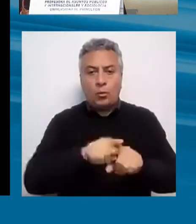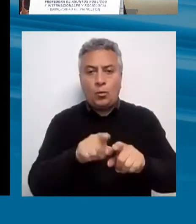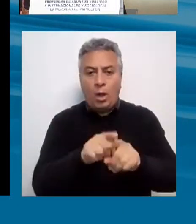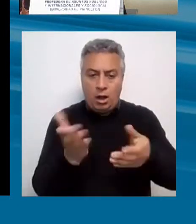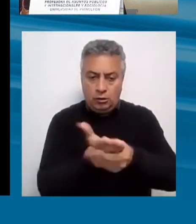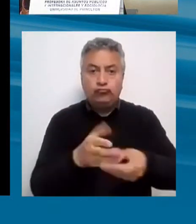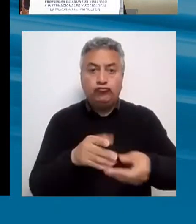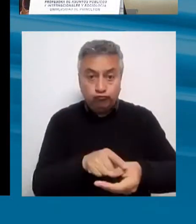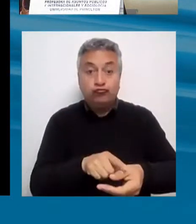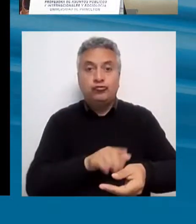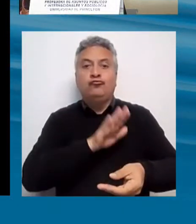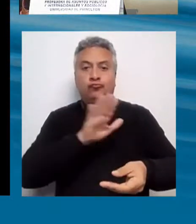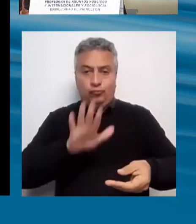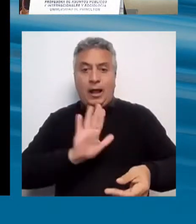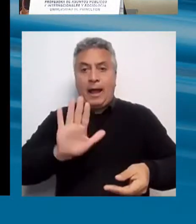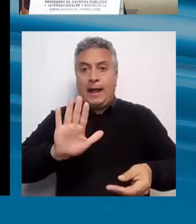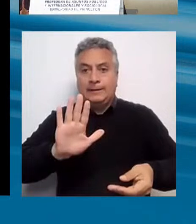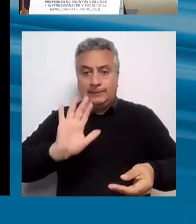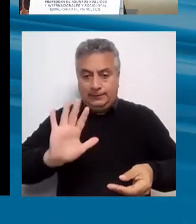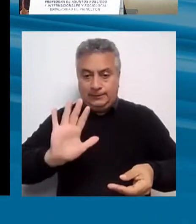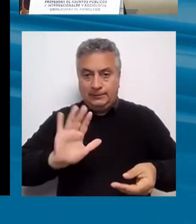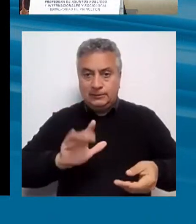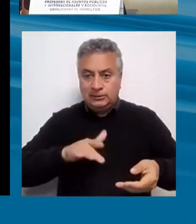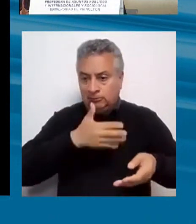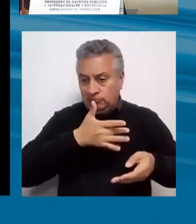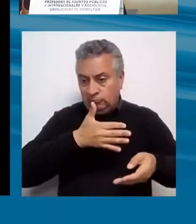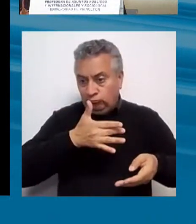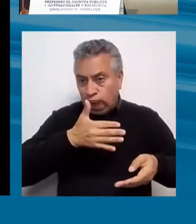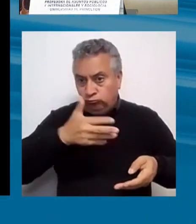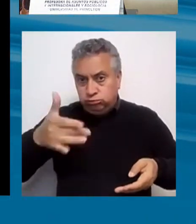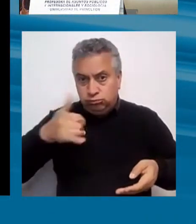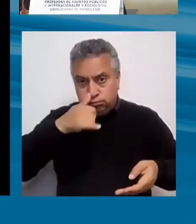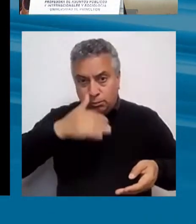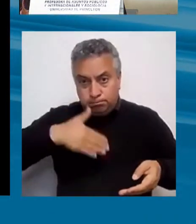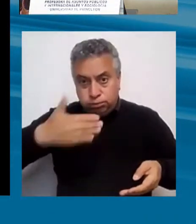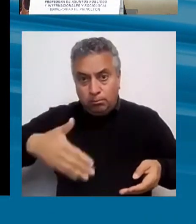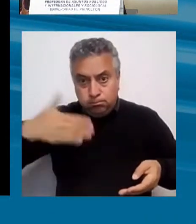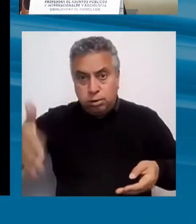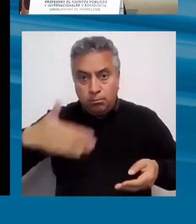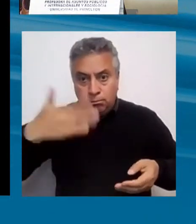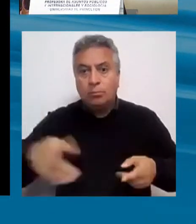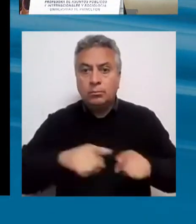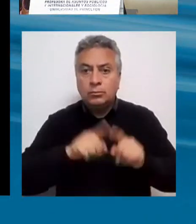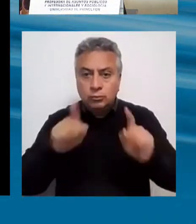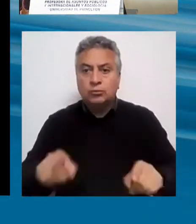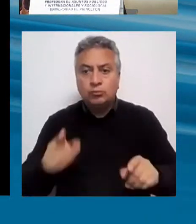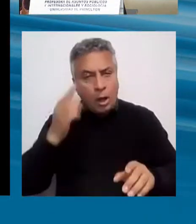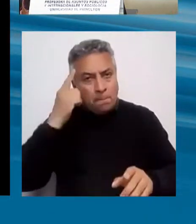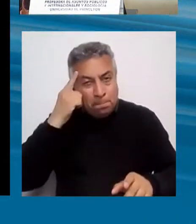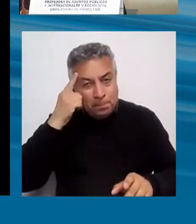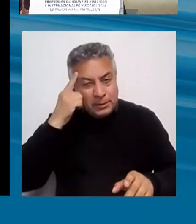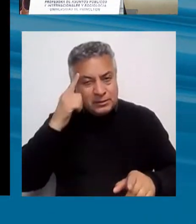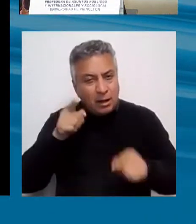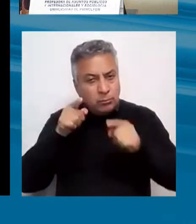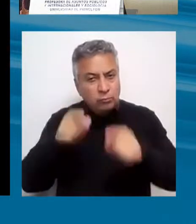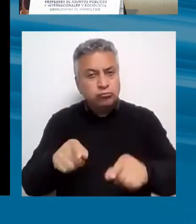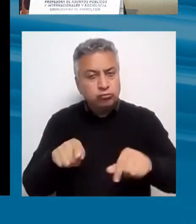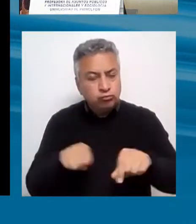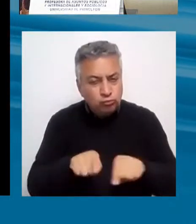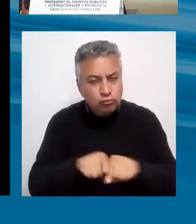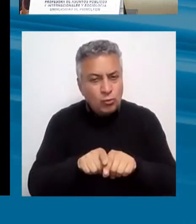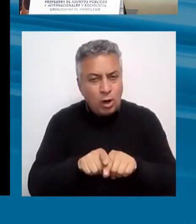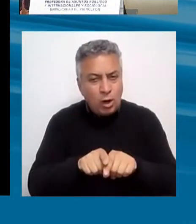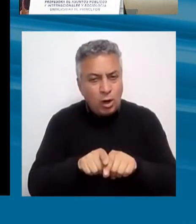saying. And not only that, but this should remain over time, beyond the electoral cycles. The electoral cycles are